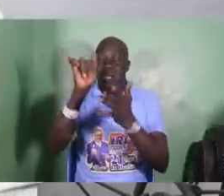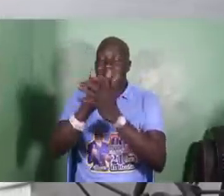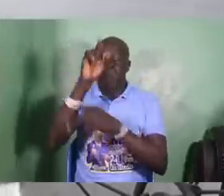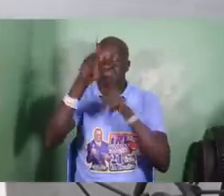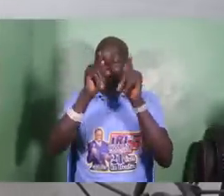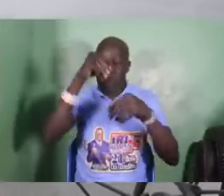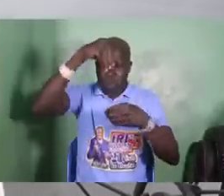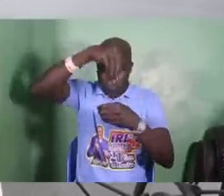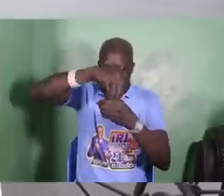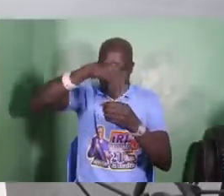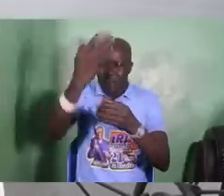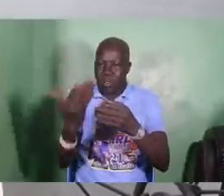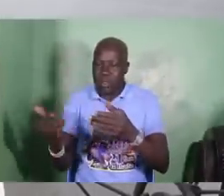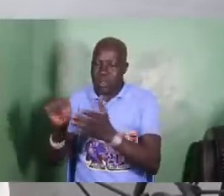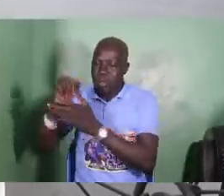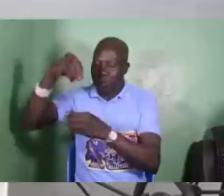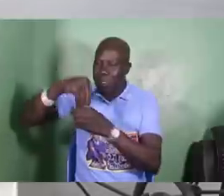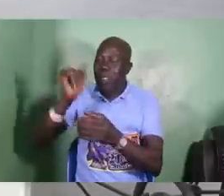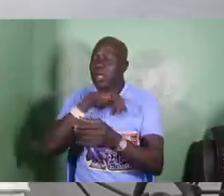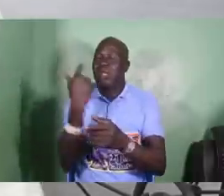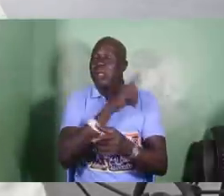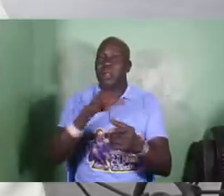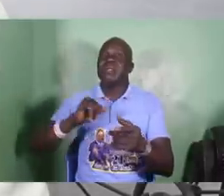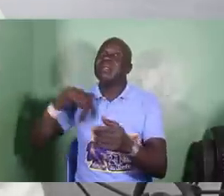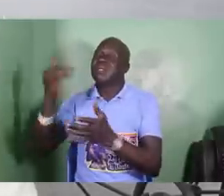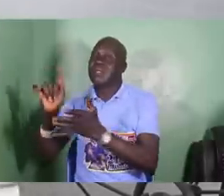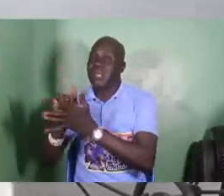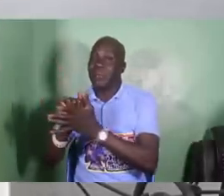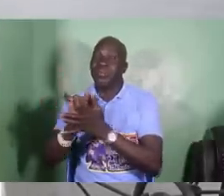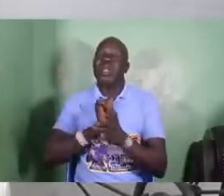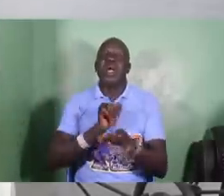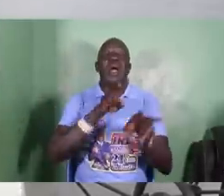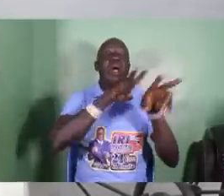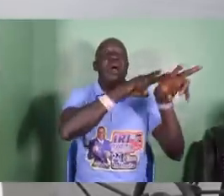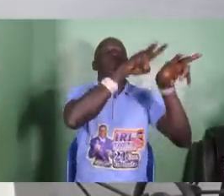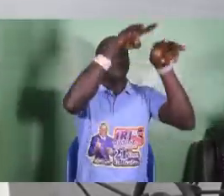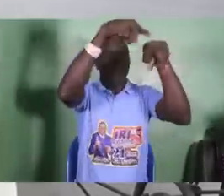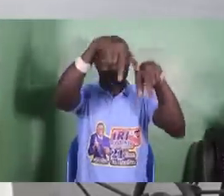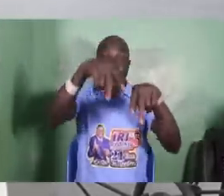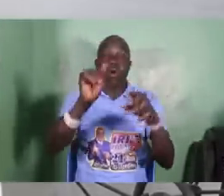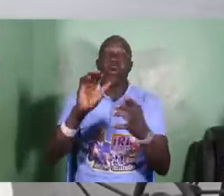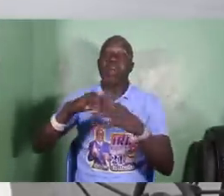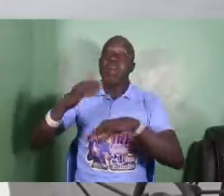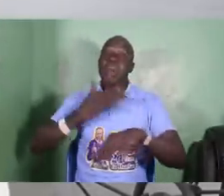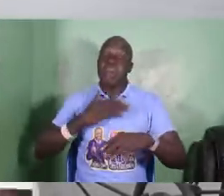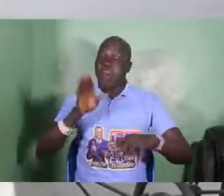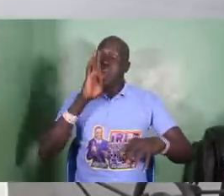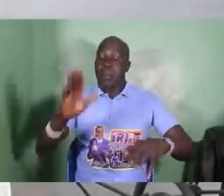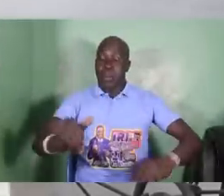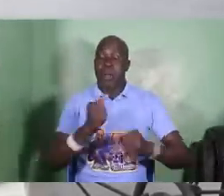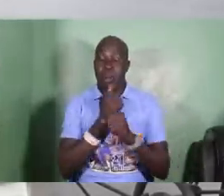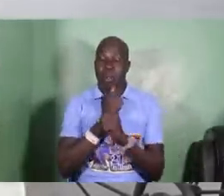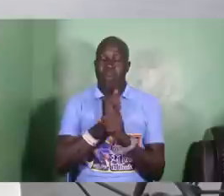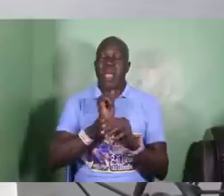That's where majority has planted their seed. And the Lord says, I look unto my beloved